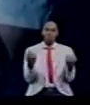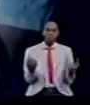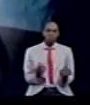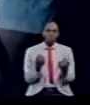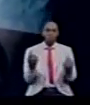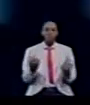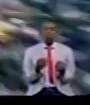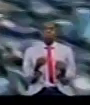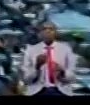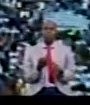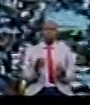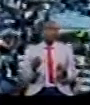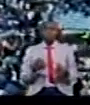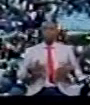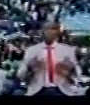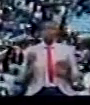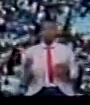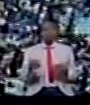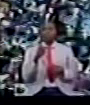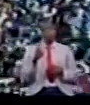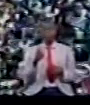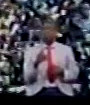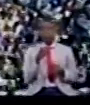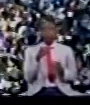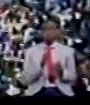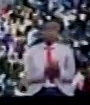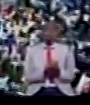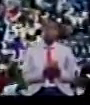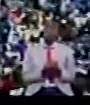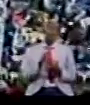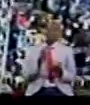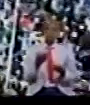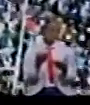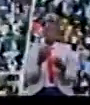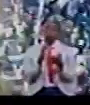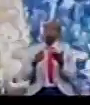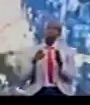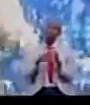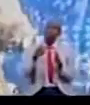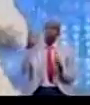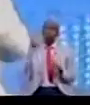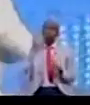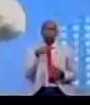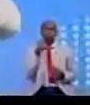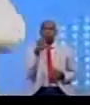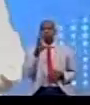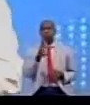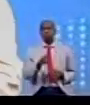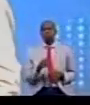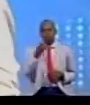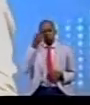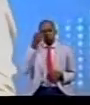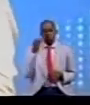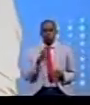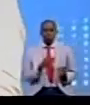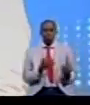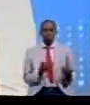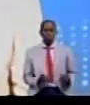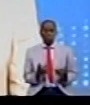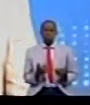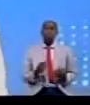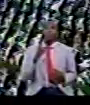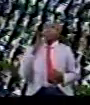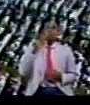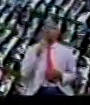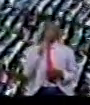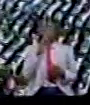of you. What kind of storm are we talking about? Storms of premature death. Storms